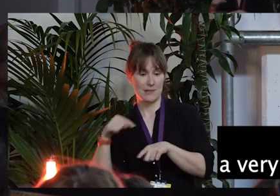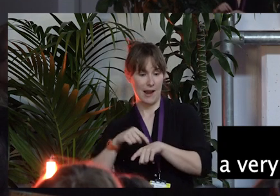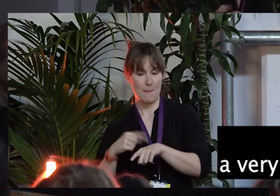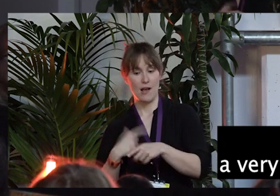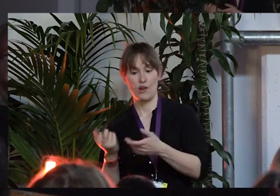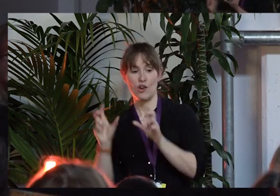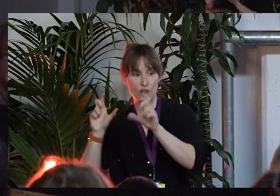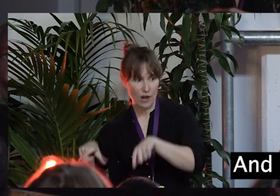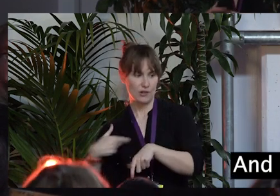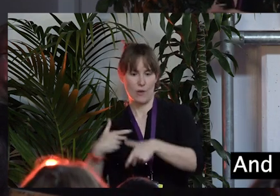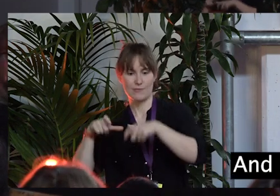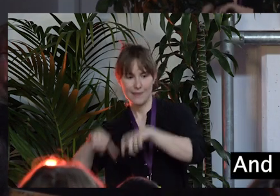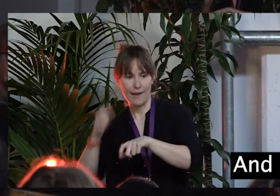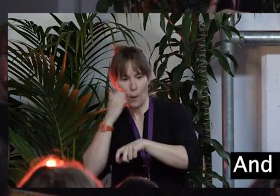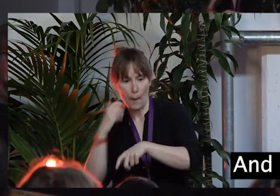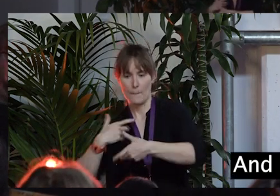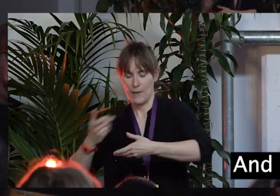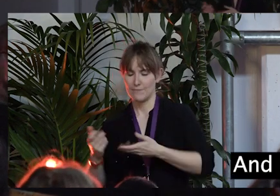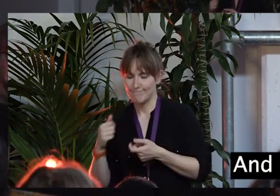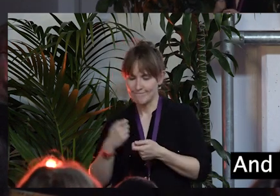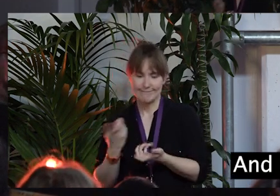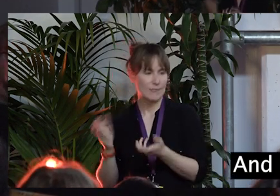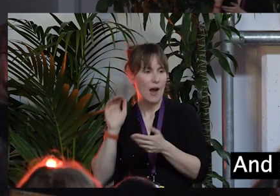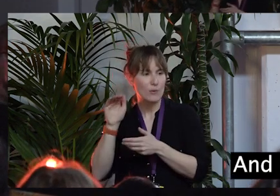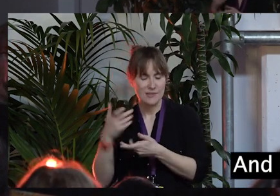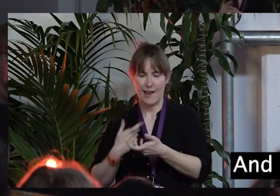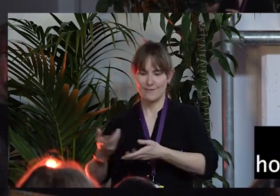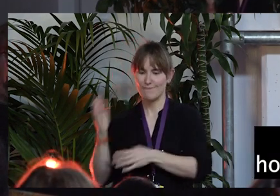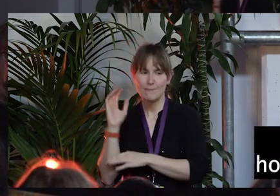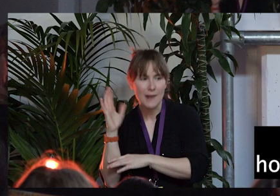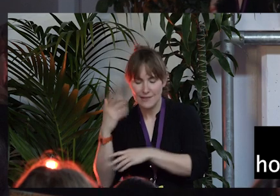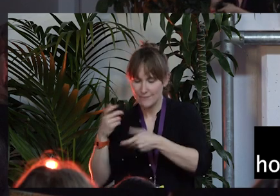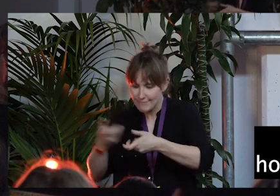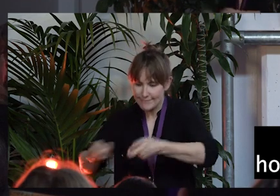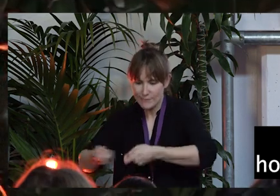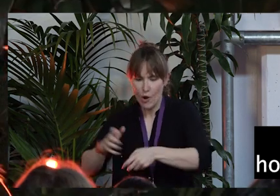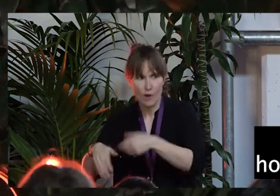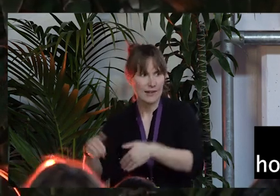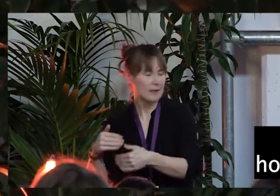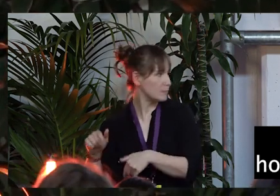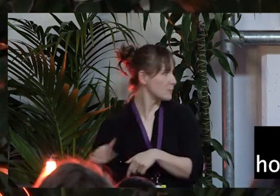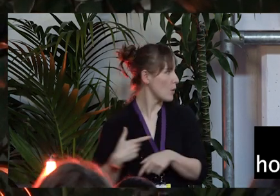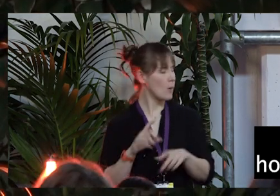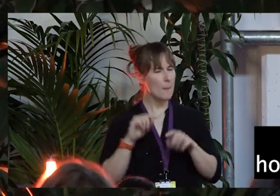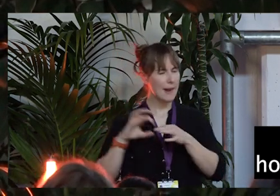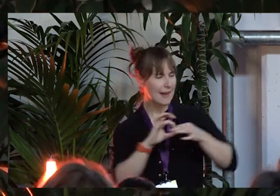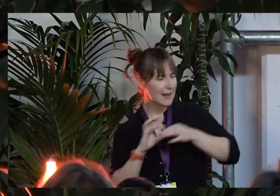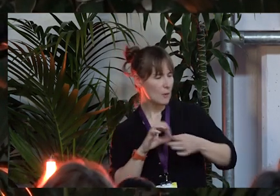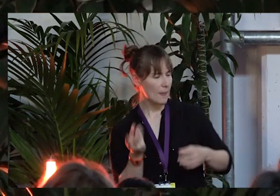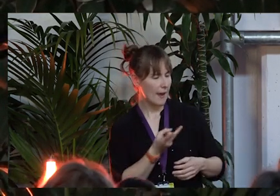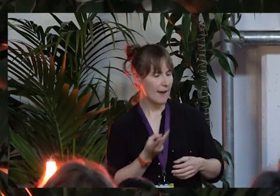gardener during that time. And so combining those two ideals, I started to think about how can we get people to